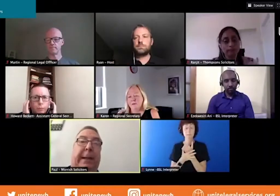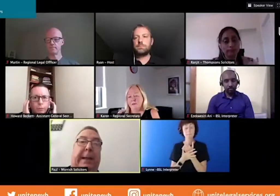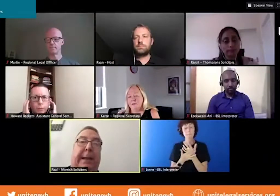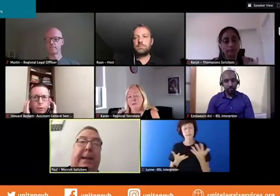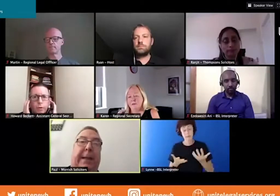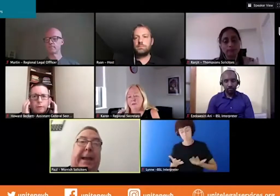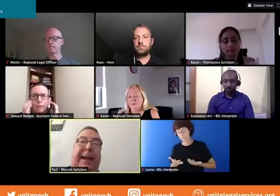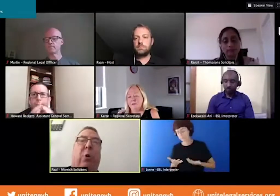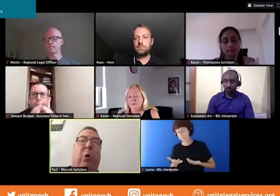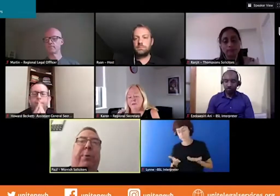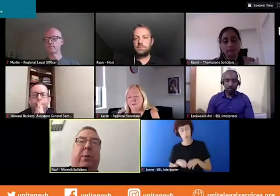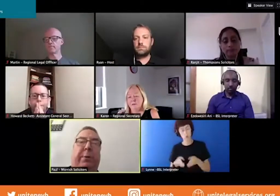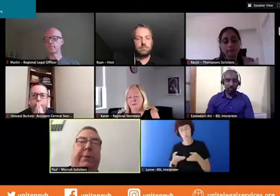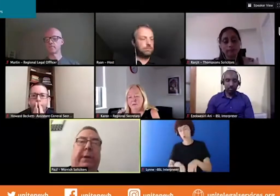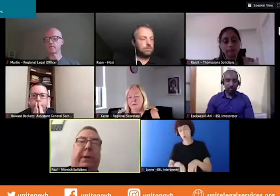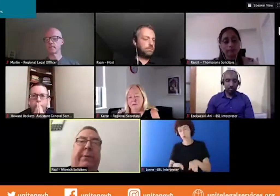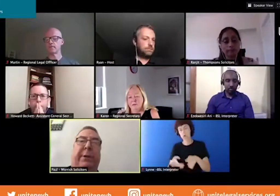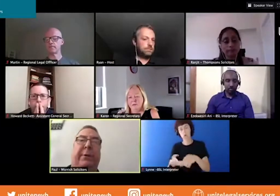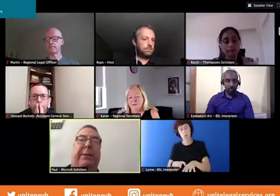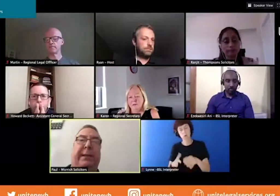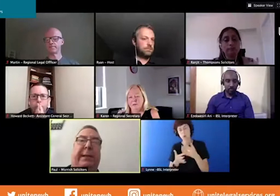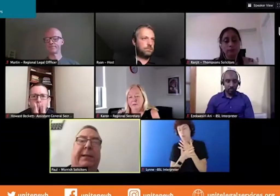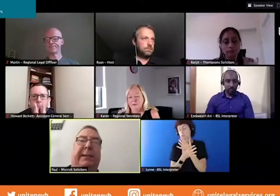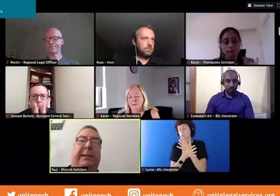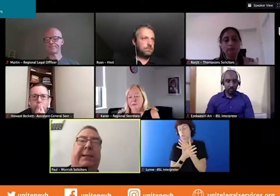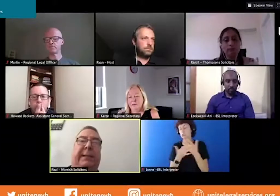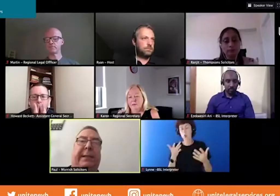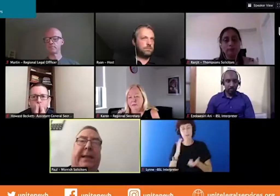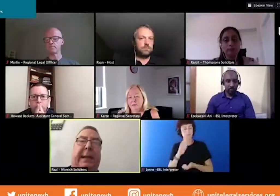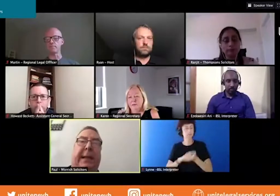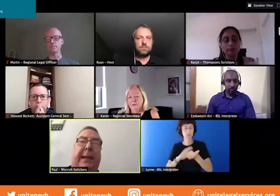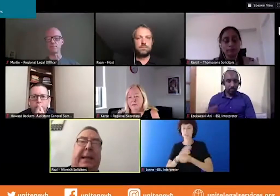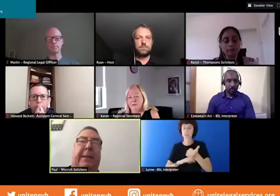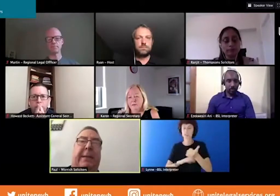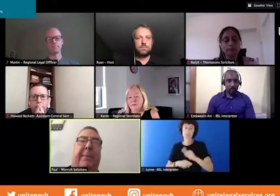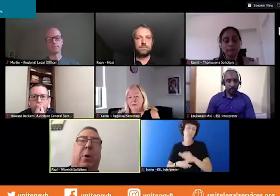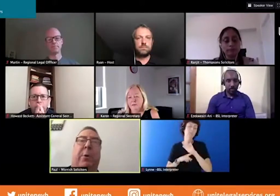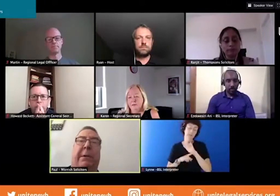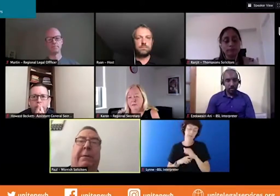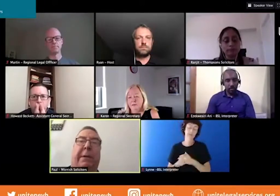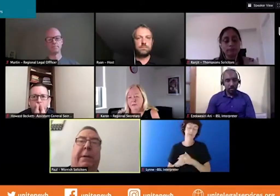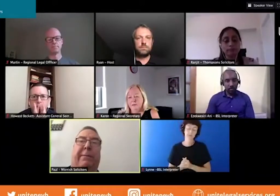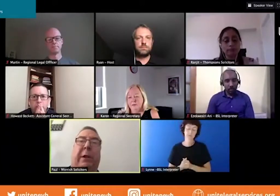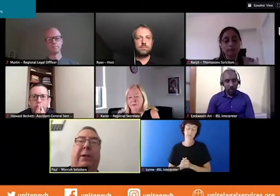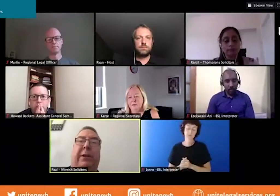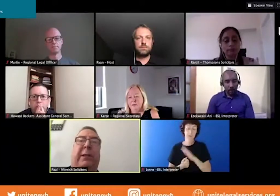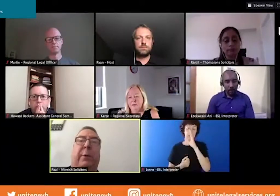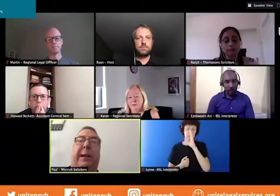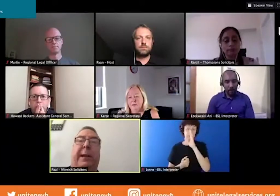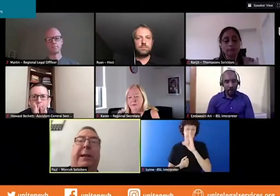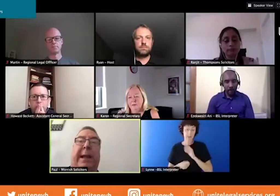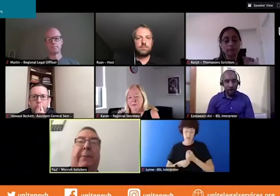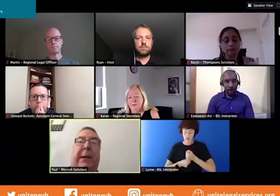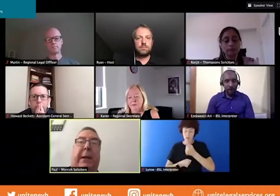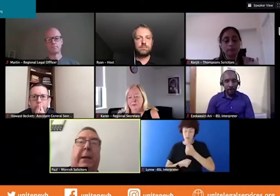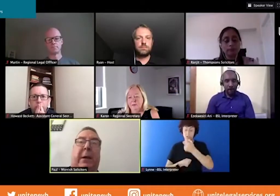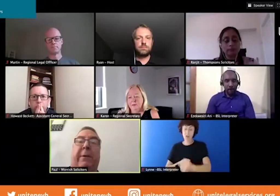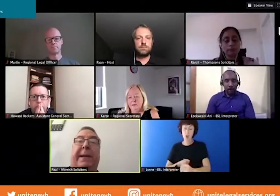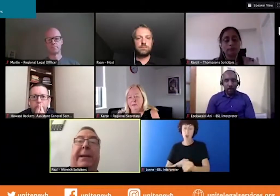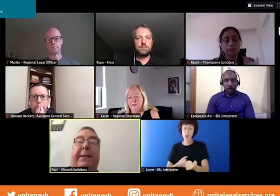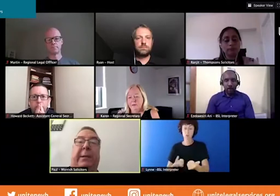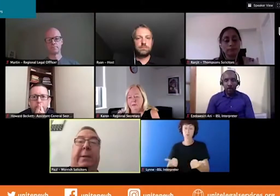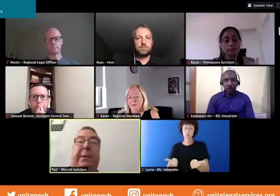enormous numbers of redundancies, and it's sad to see that at the moment that furlough seems to be winding down already. Some of our